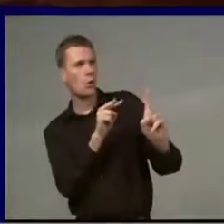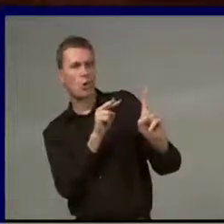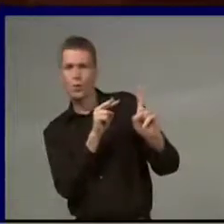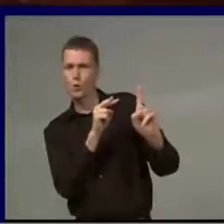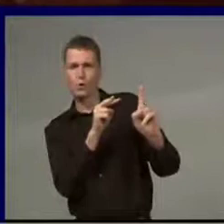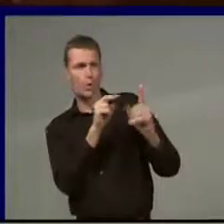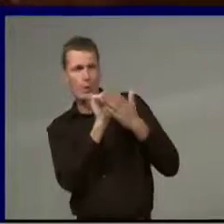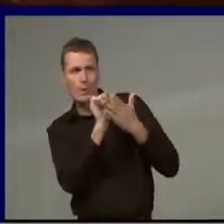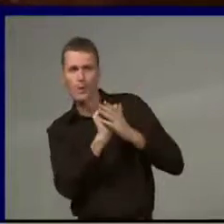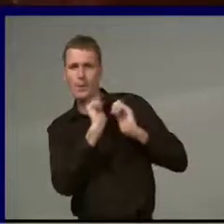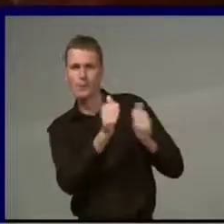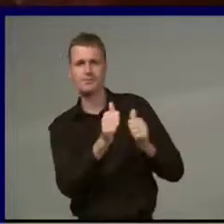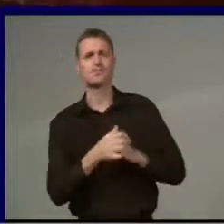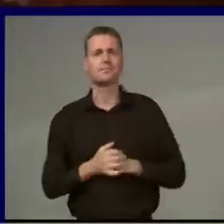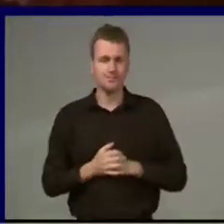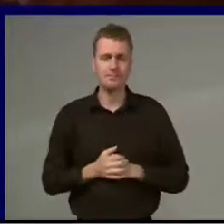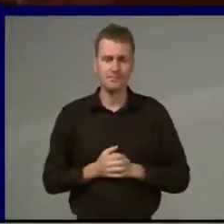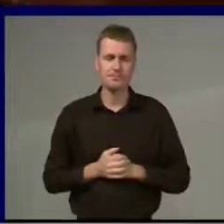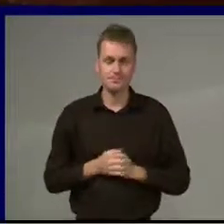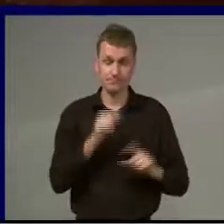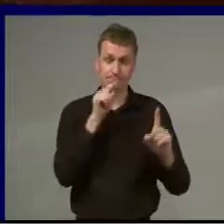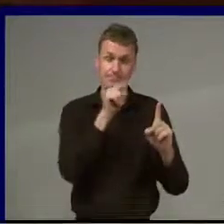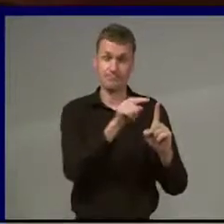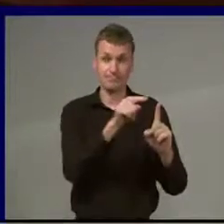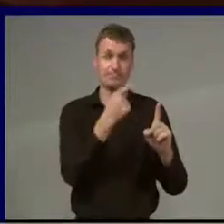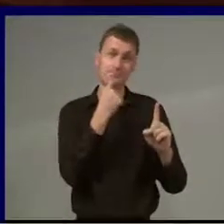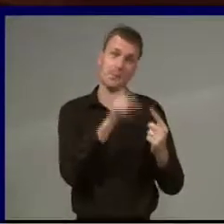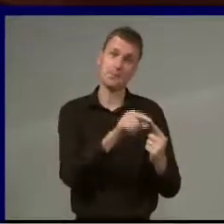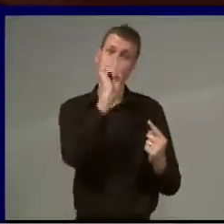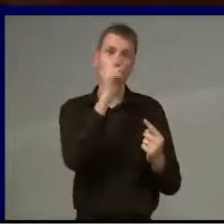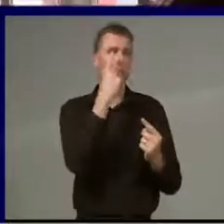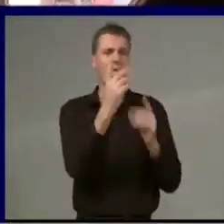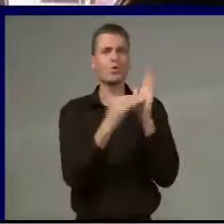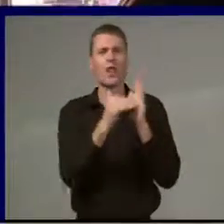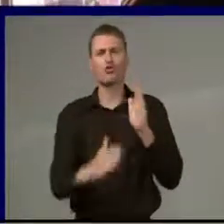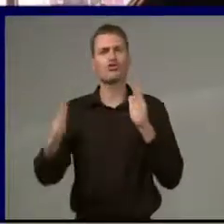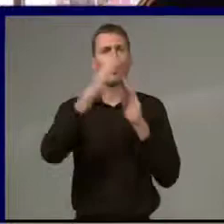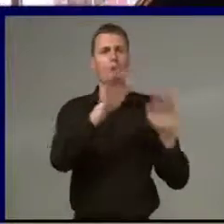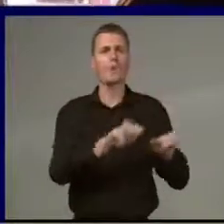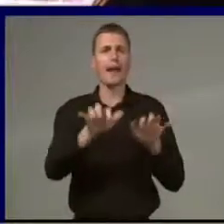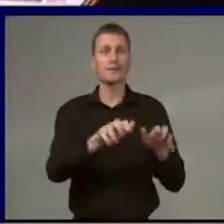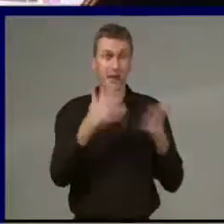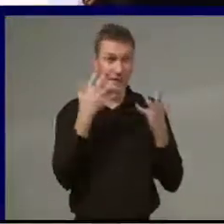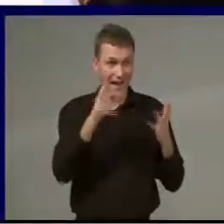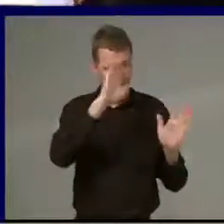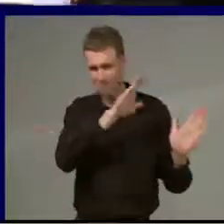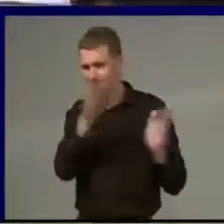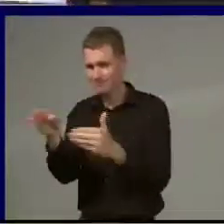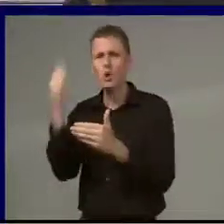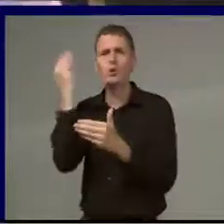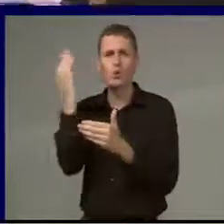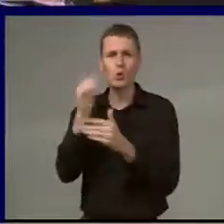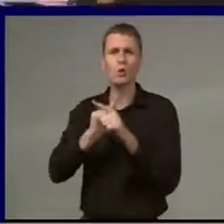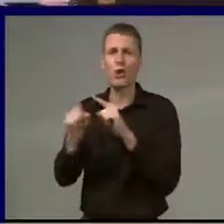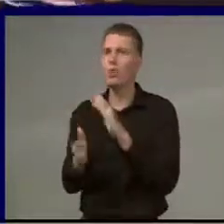hugely. She's been named one of New Zealand's best pianists, but now her focus is back to school and passing